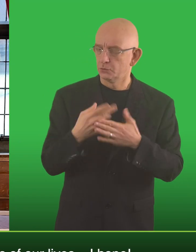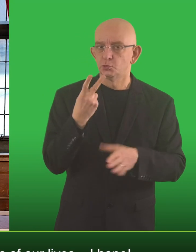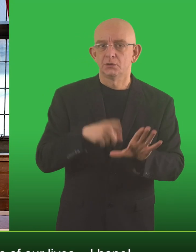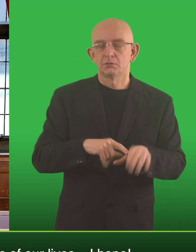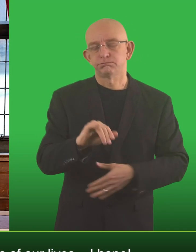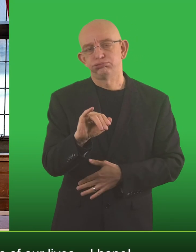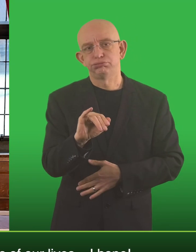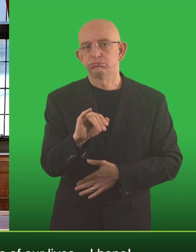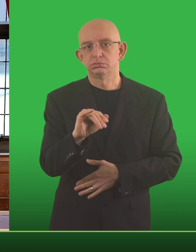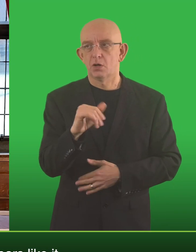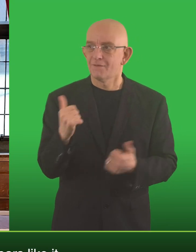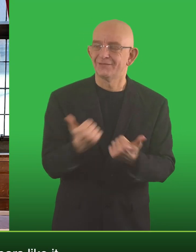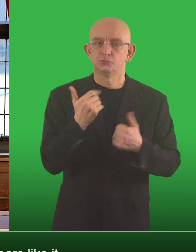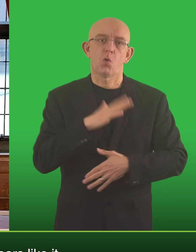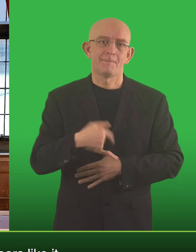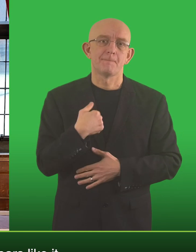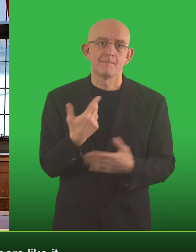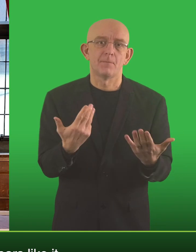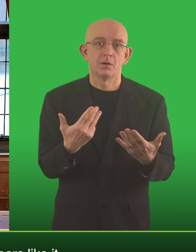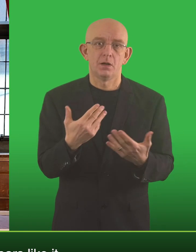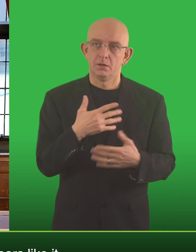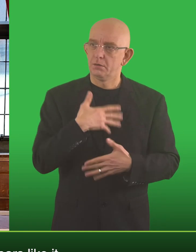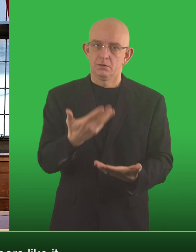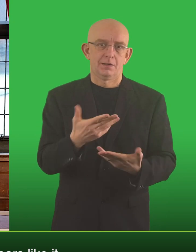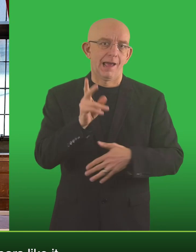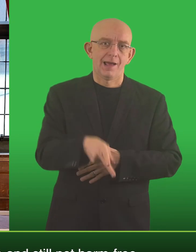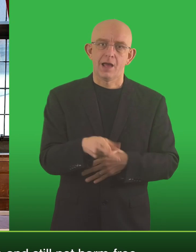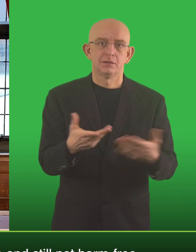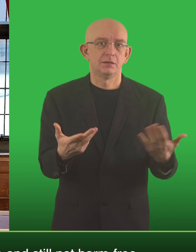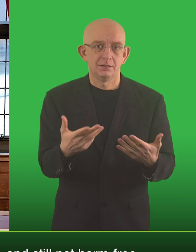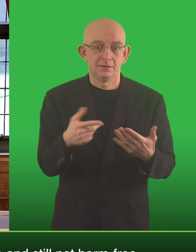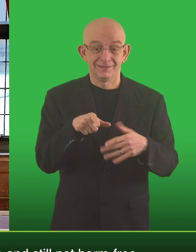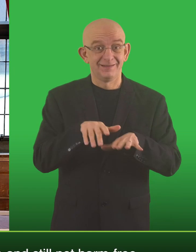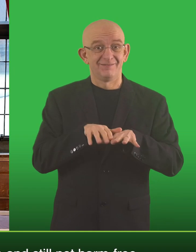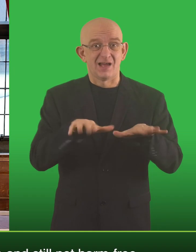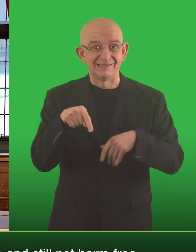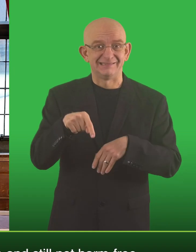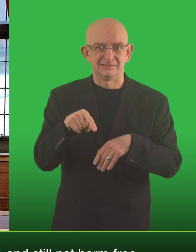of our lives, I hope. I hope not to see another 2 years like it. And as I say, the virus is